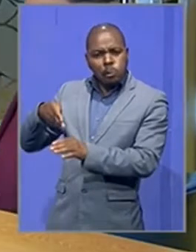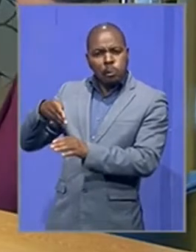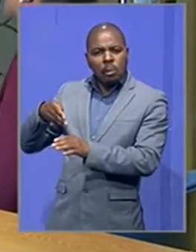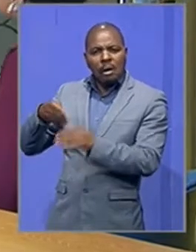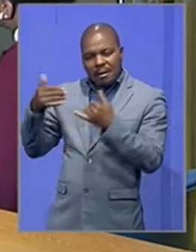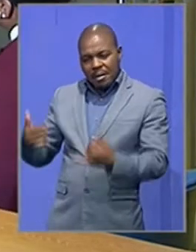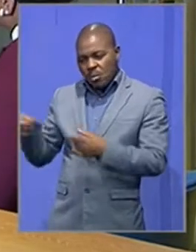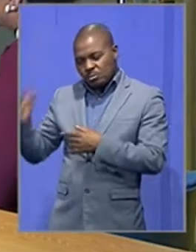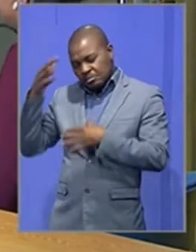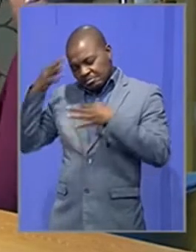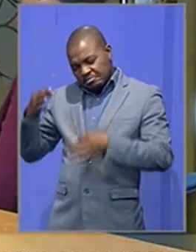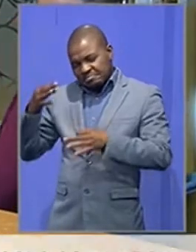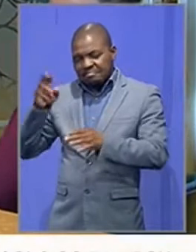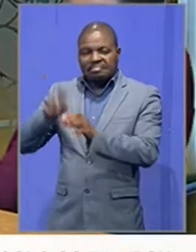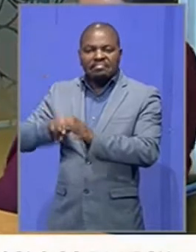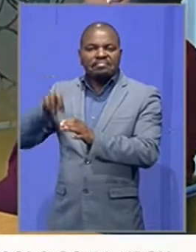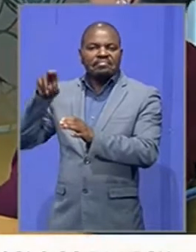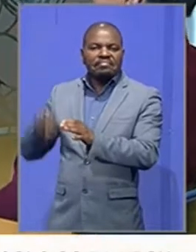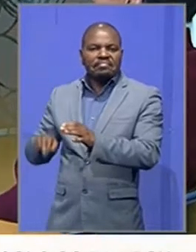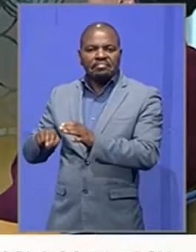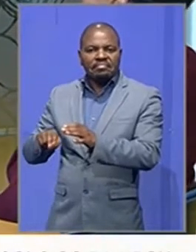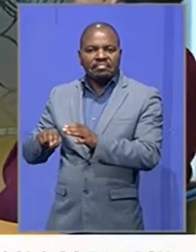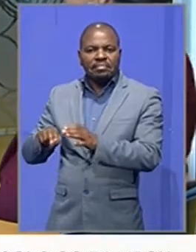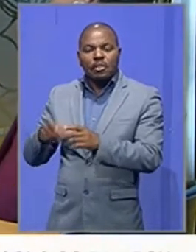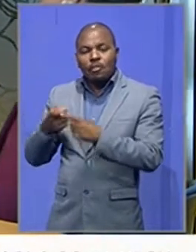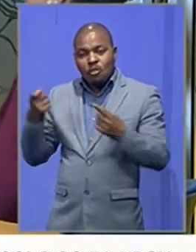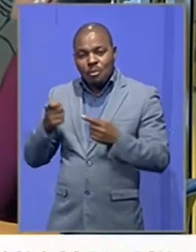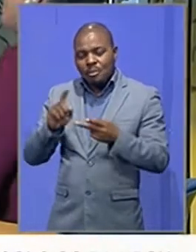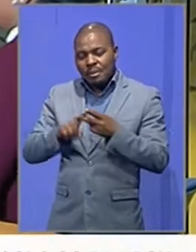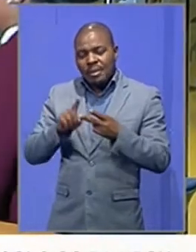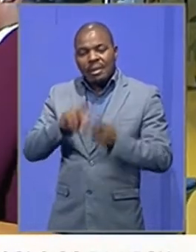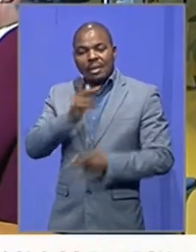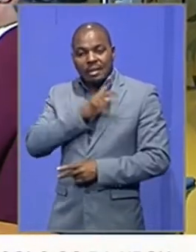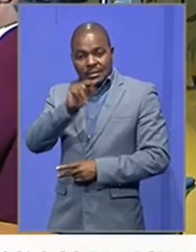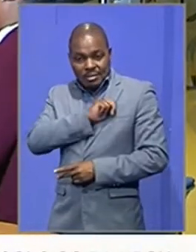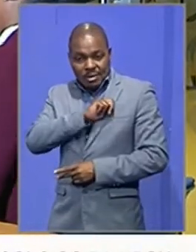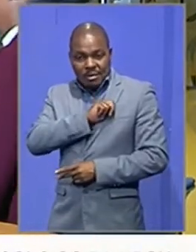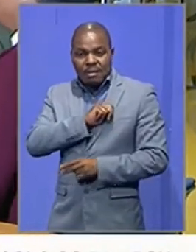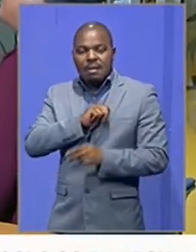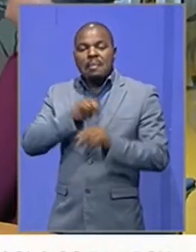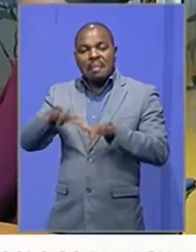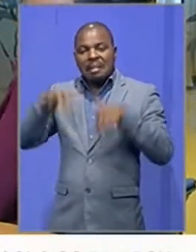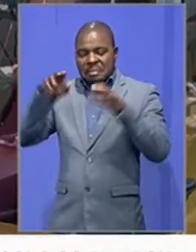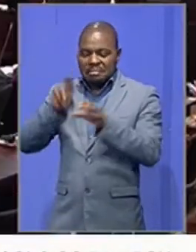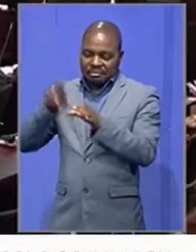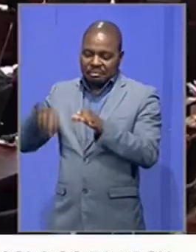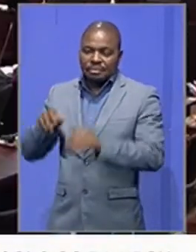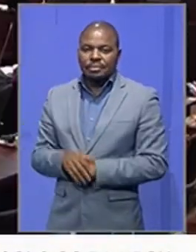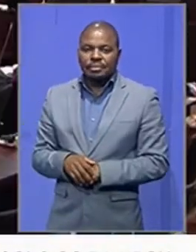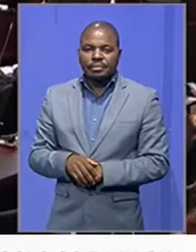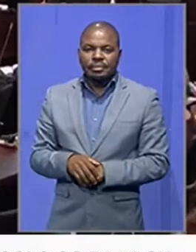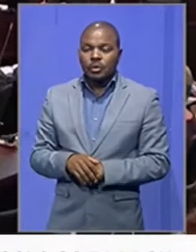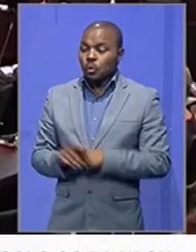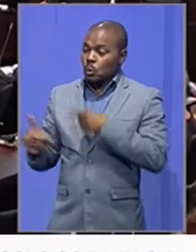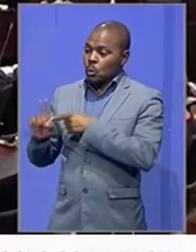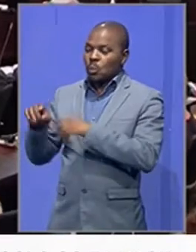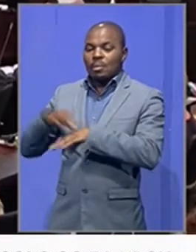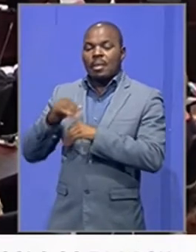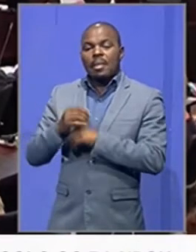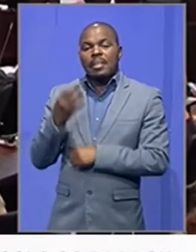o sweditse go rola marapo jaaka tokololo ya kokoano peomolao ya KZN. Tokololo eno ya dingwaga tse 30